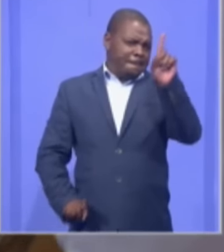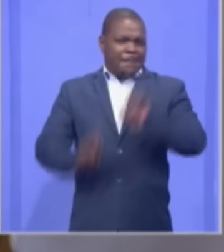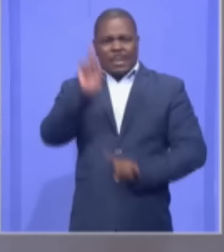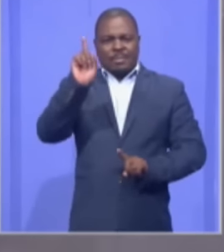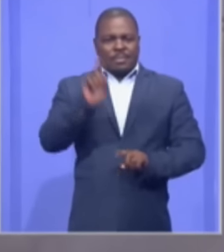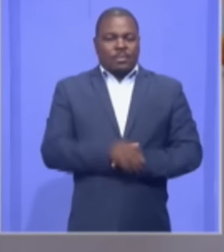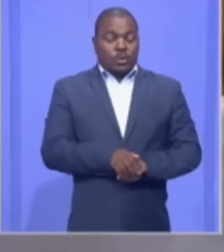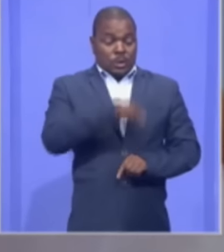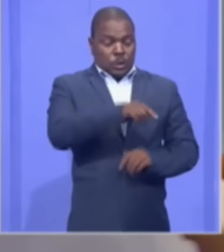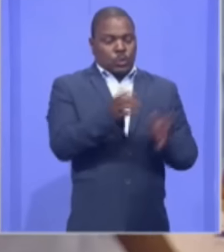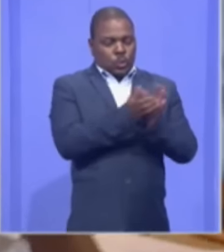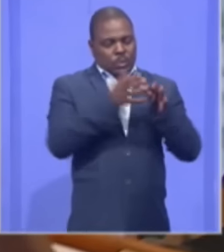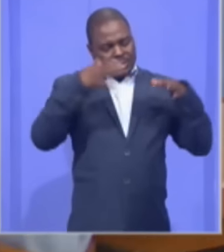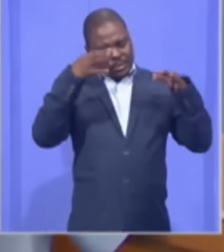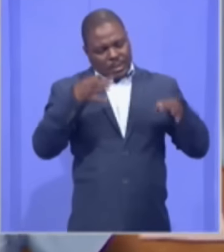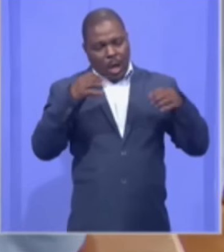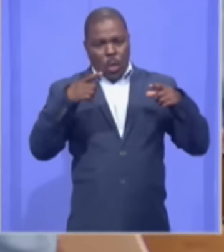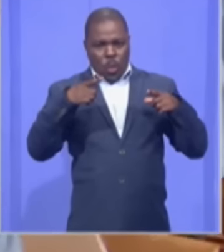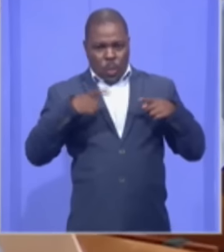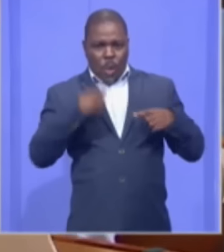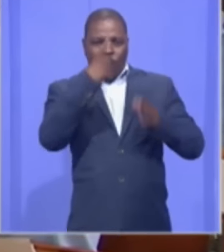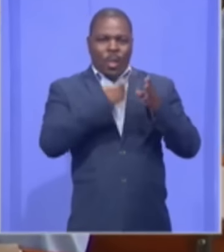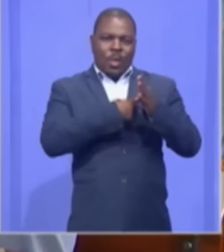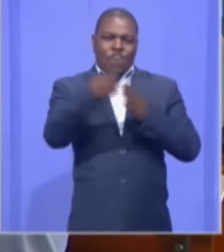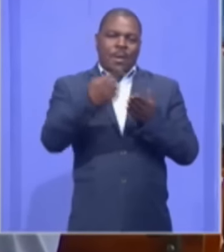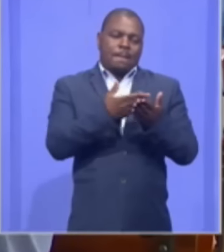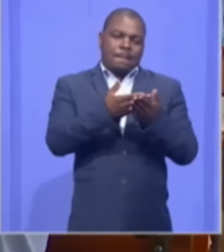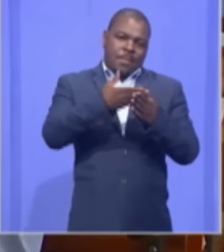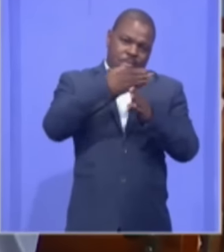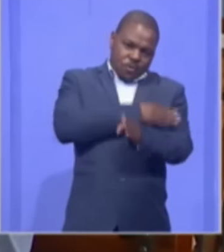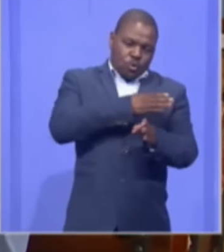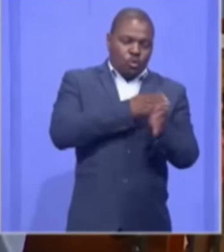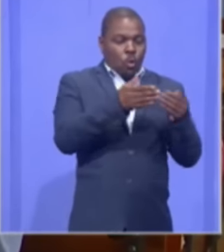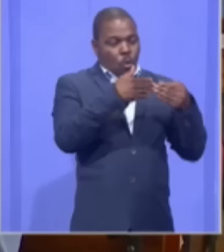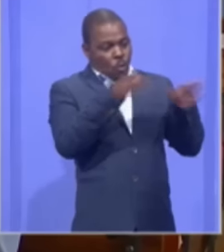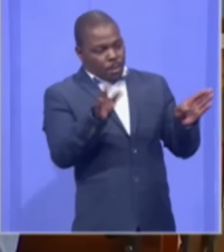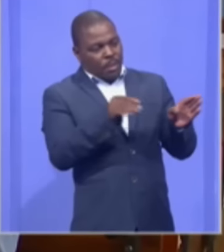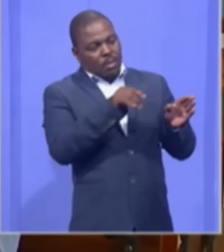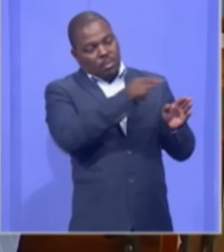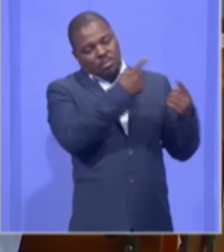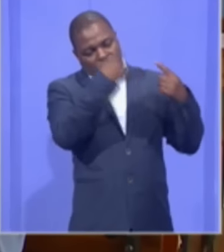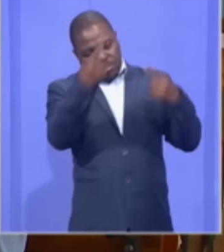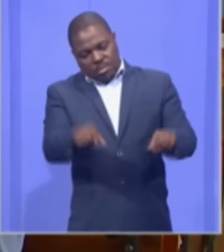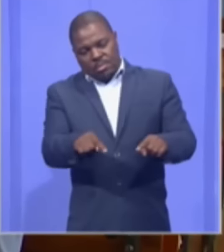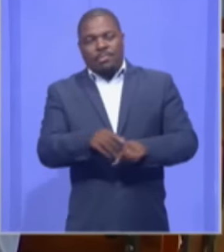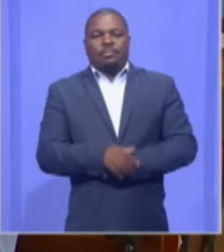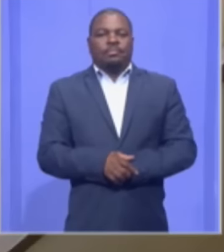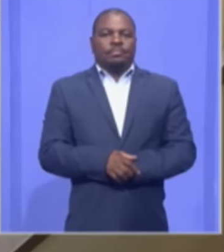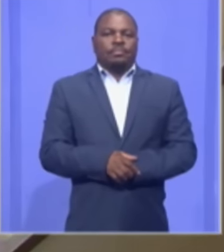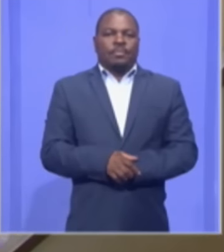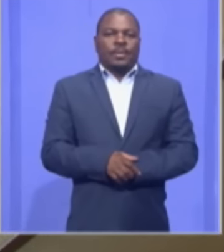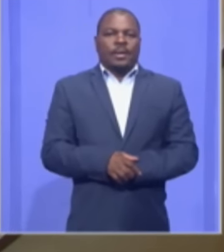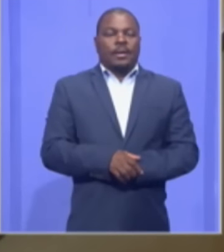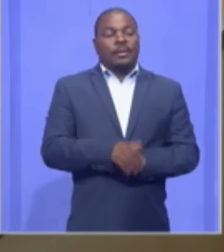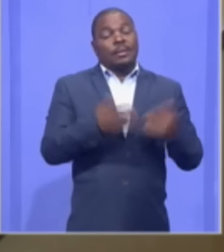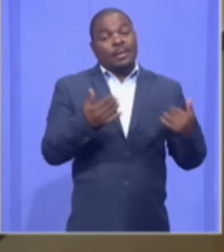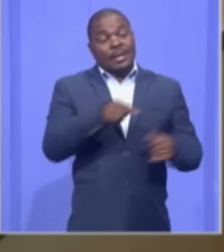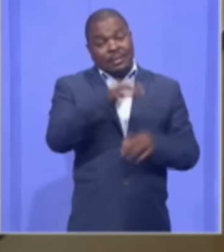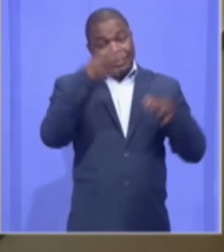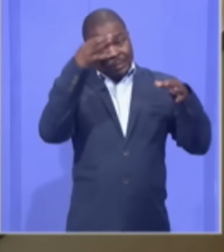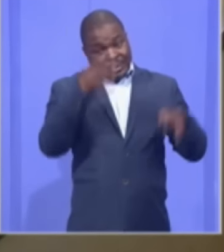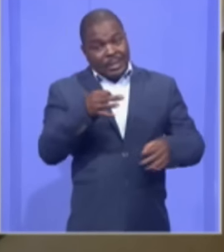se ile sa nka qeto ya ho bula dikolo beke pele dikolo di bulwa semmuso selemong sa dithuto sa 2025. E leng